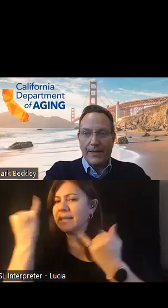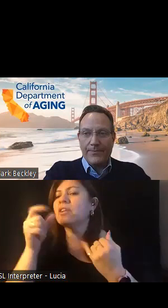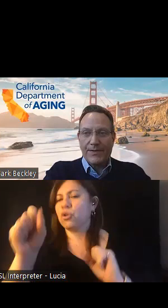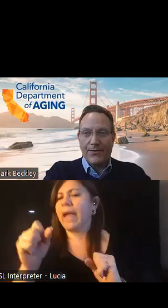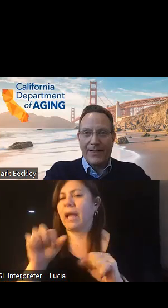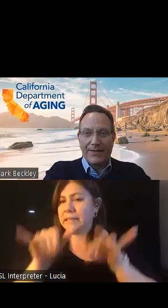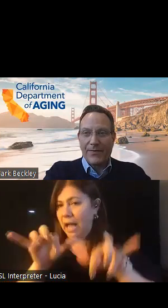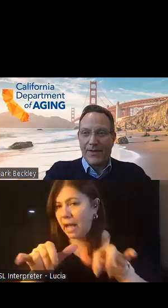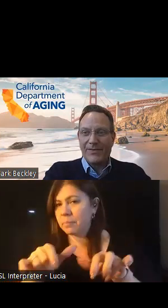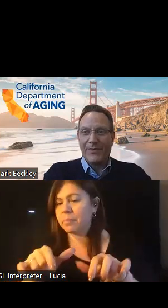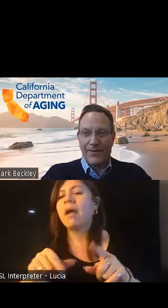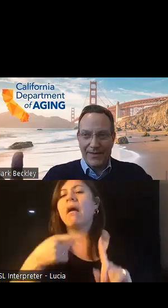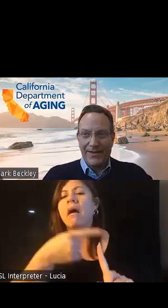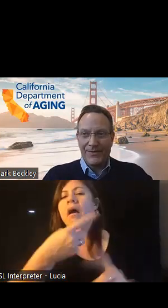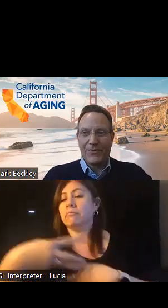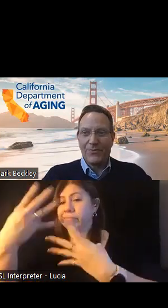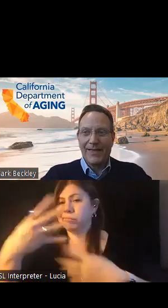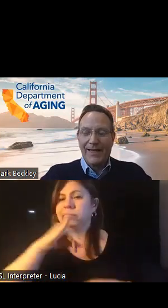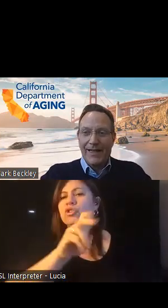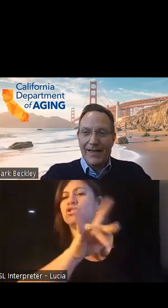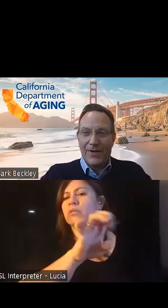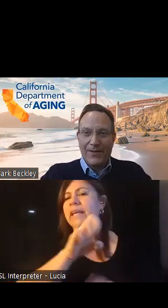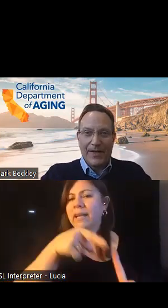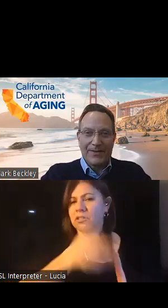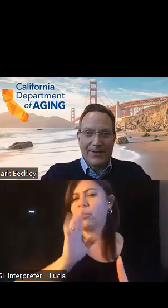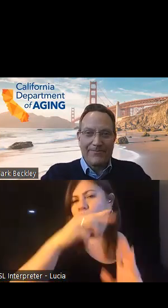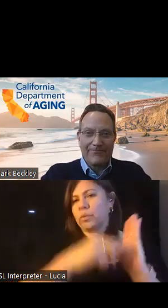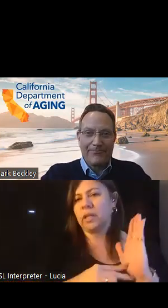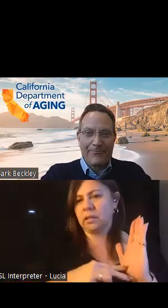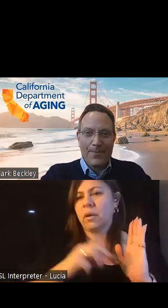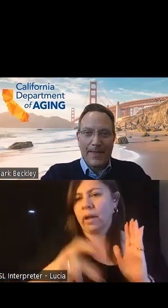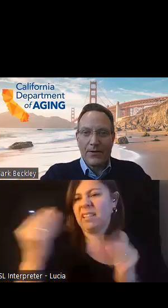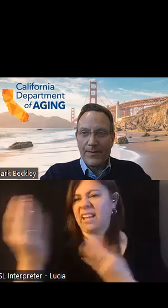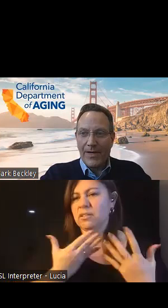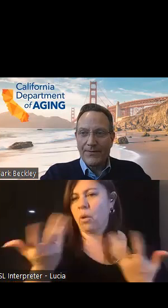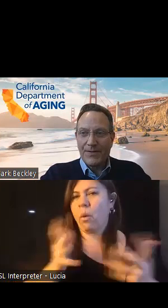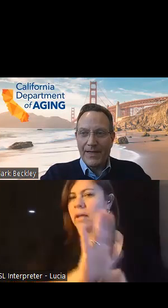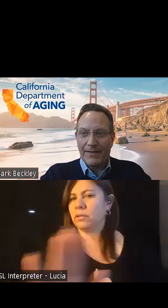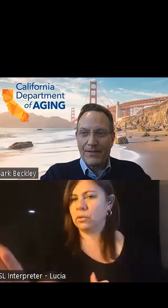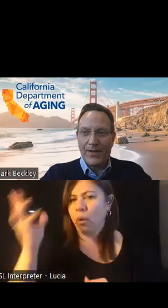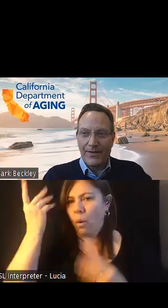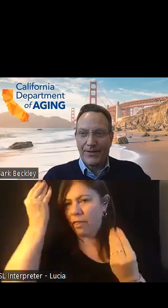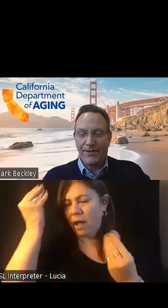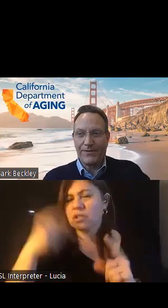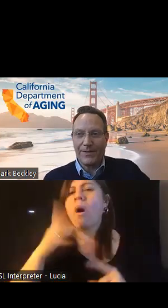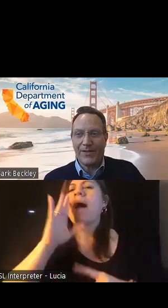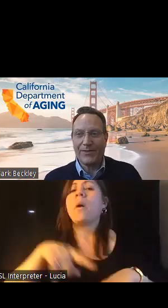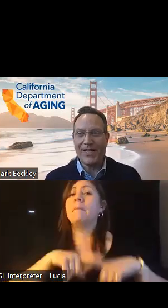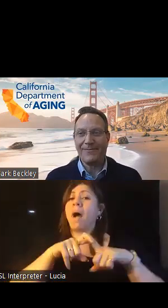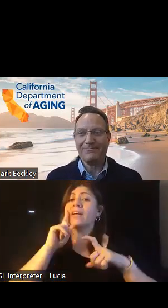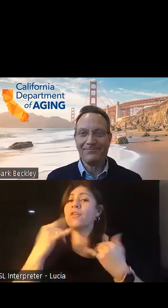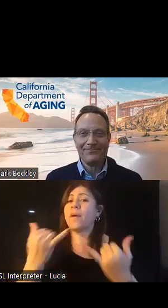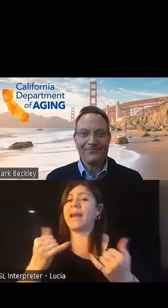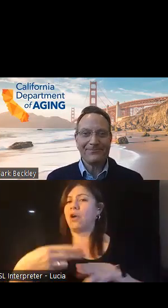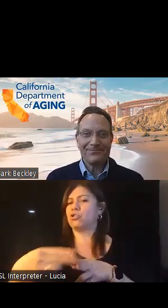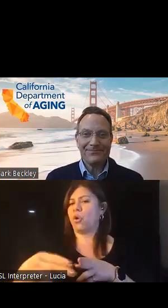will start reading some of them so that we can hear as a group what the thoughts are. So I'm going to pause for a second to allow you to input your